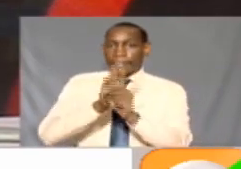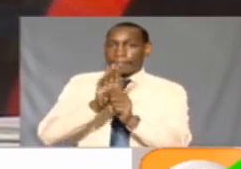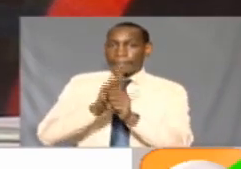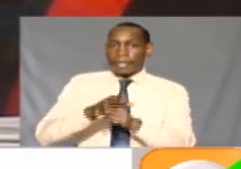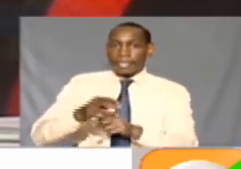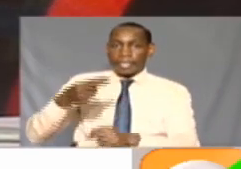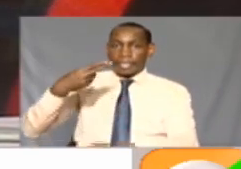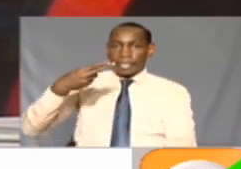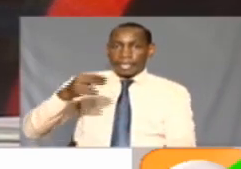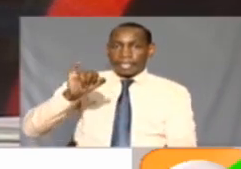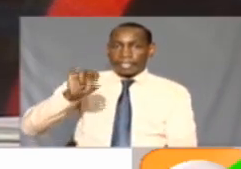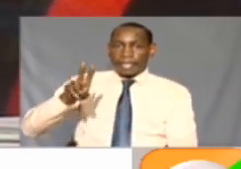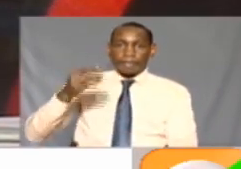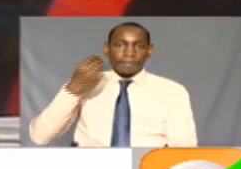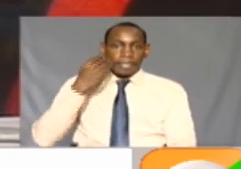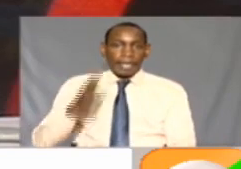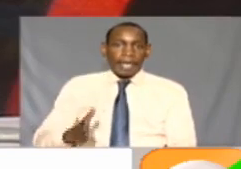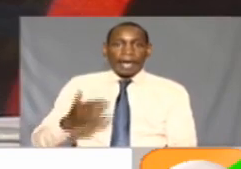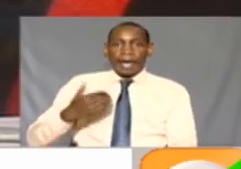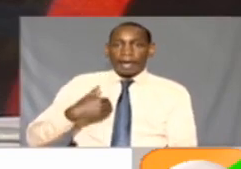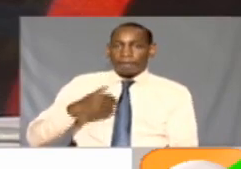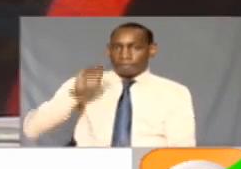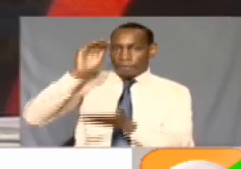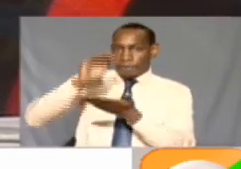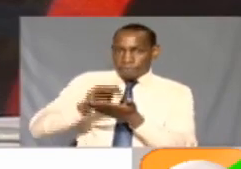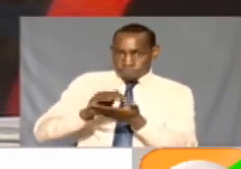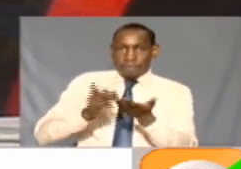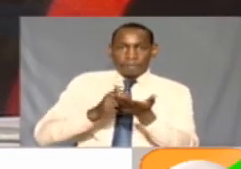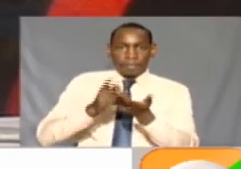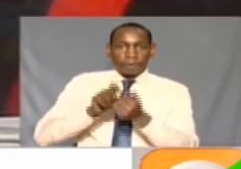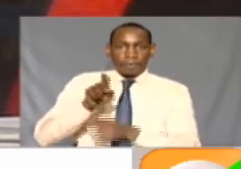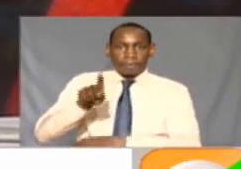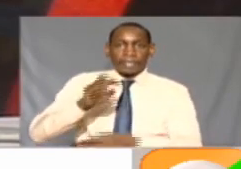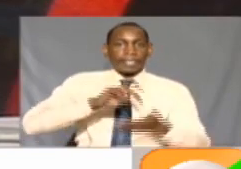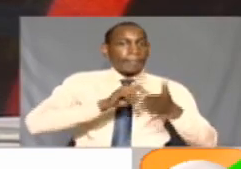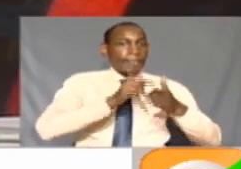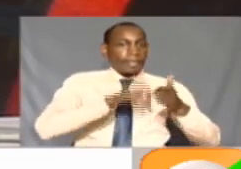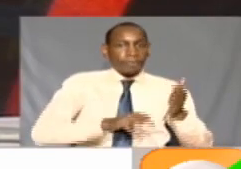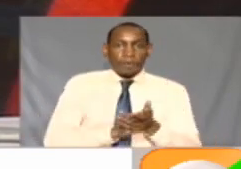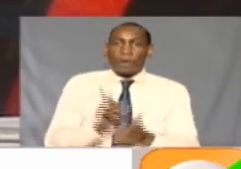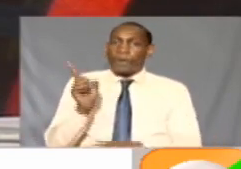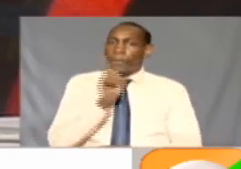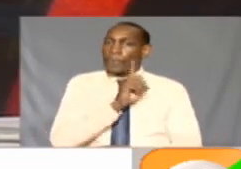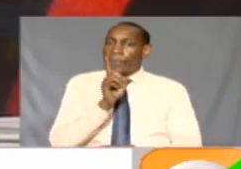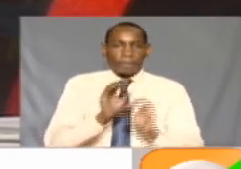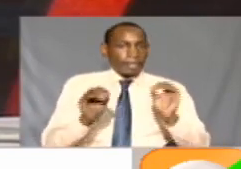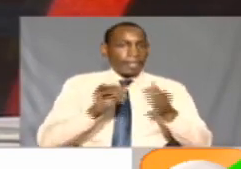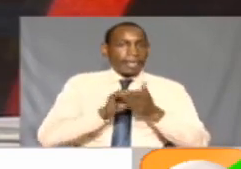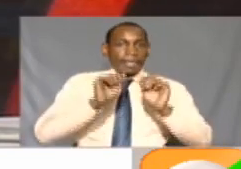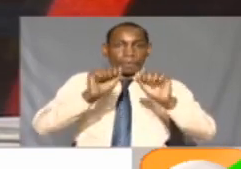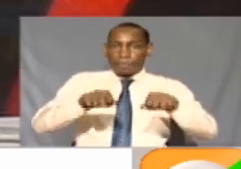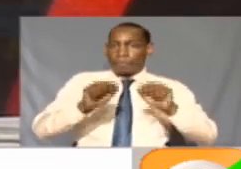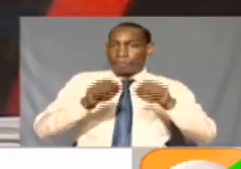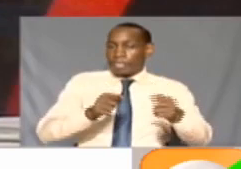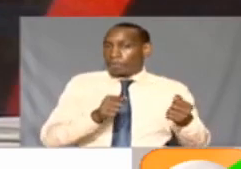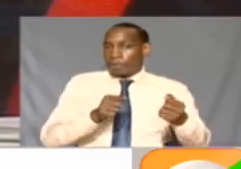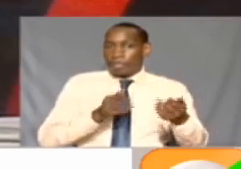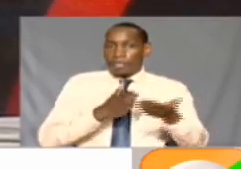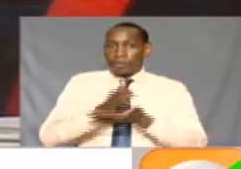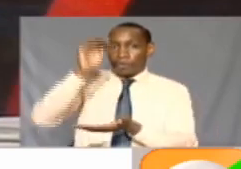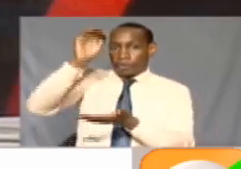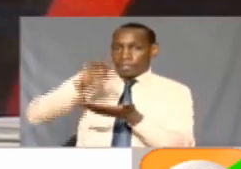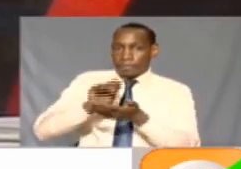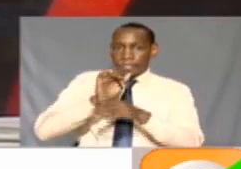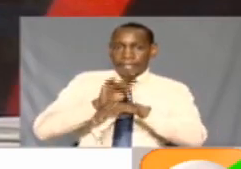of HIV patients now carrying lower count of the virus, meaning less harmful, that could be attributed to the